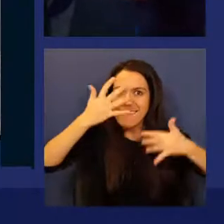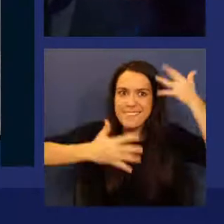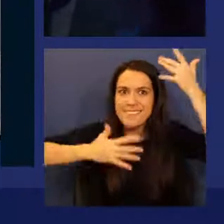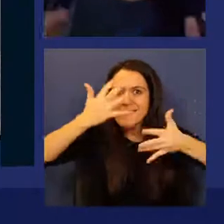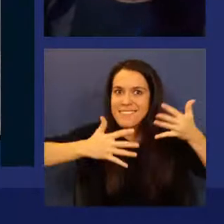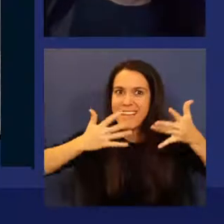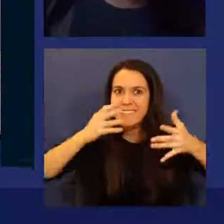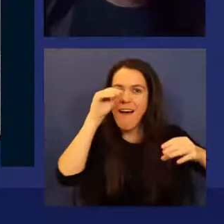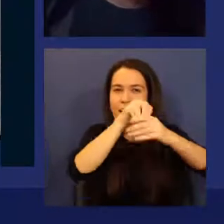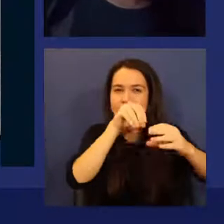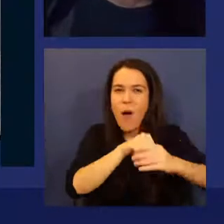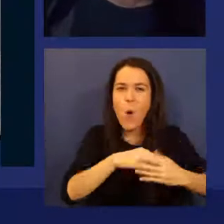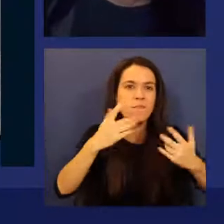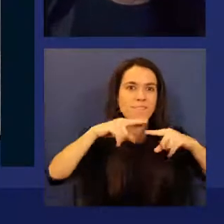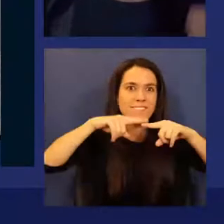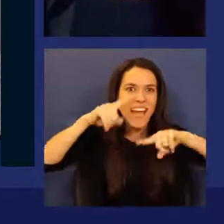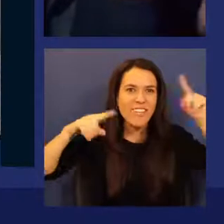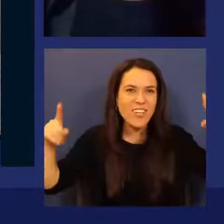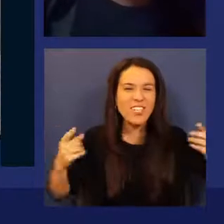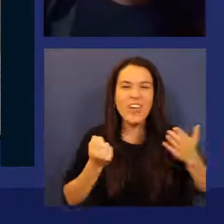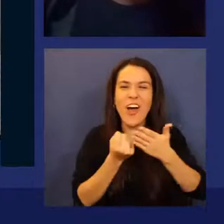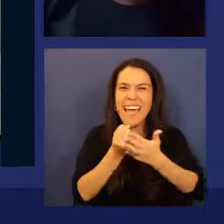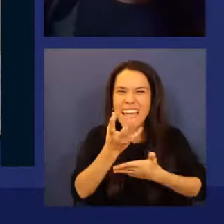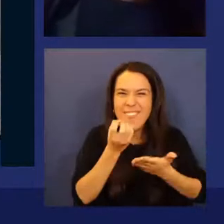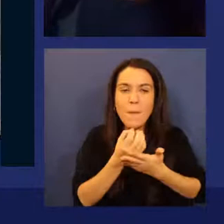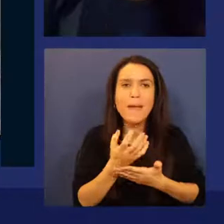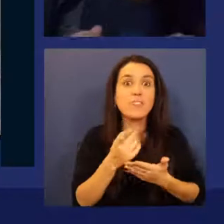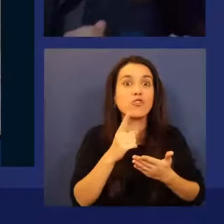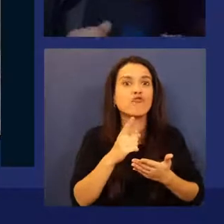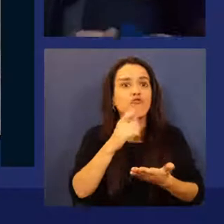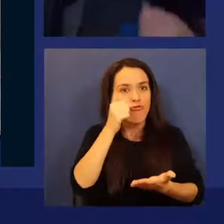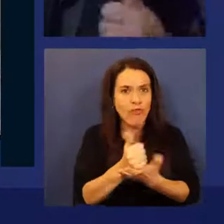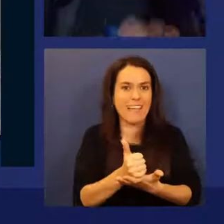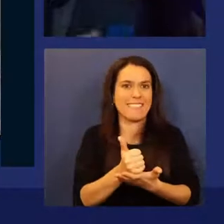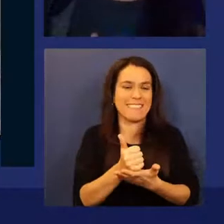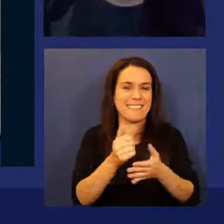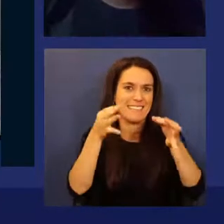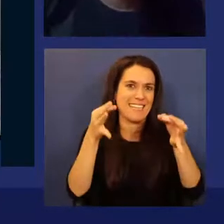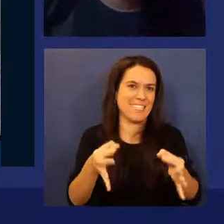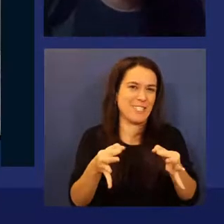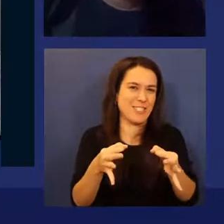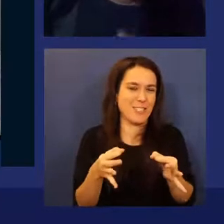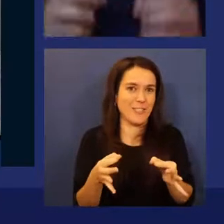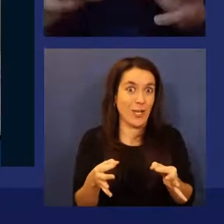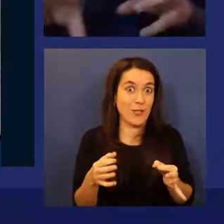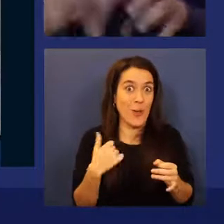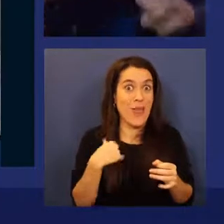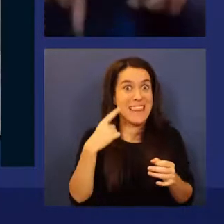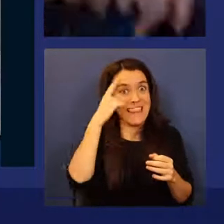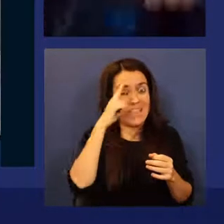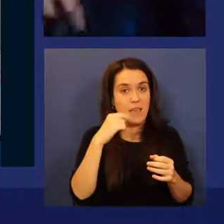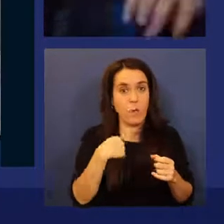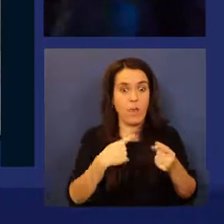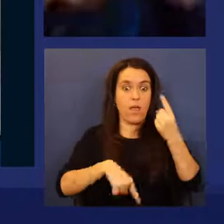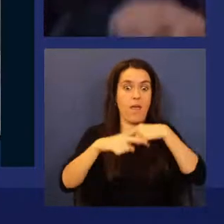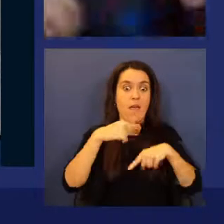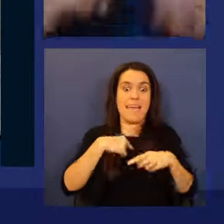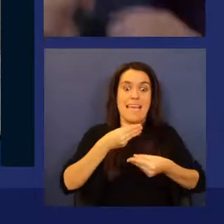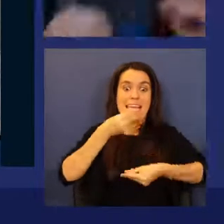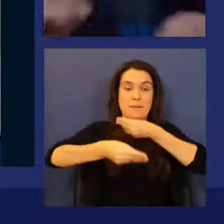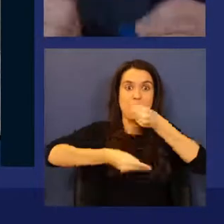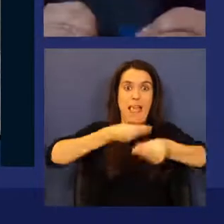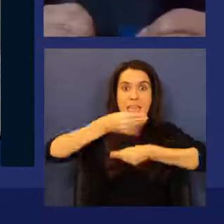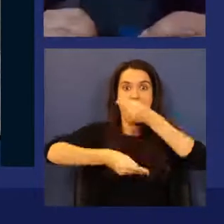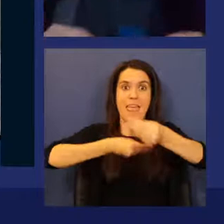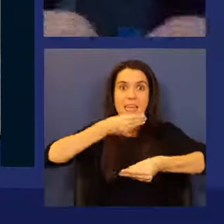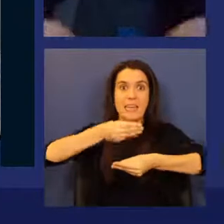of data. It doesn't have enough information to make the right decision. And so having explainability, though, allows us to tease out